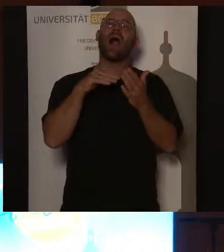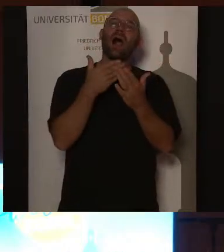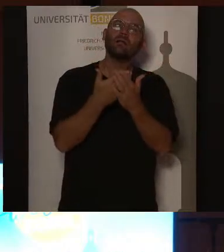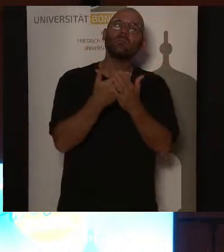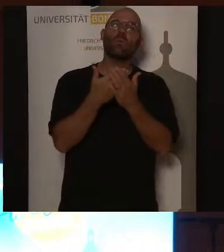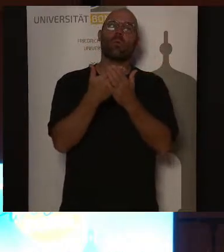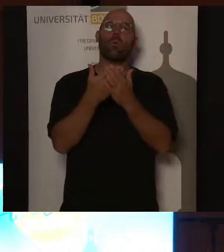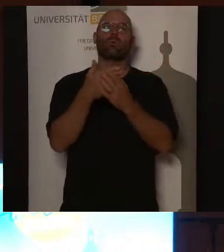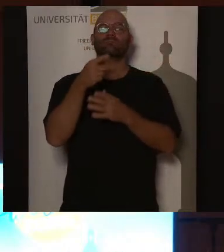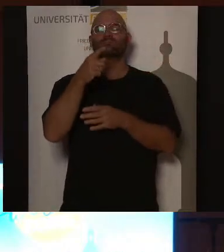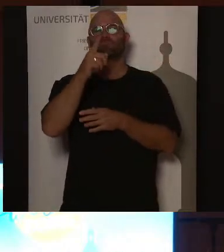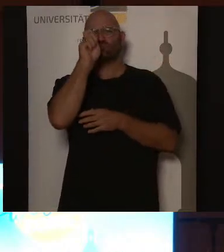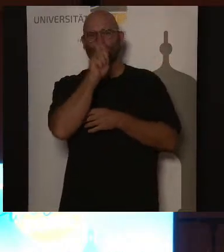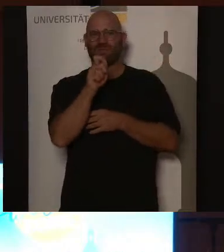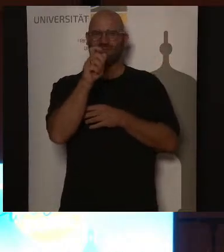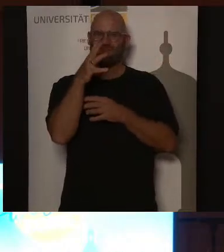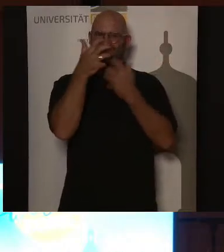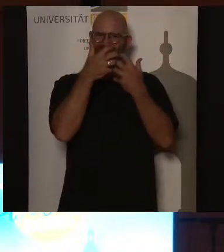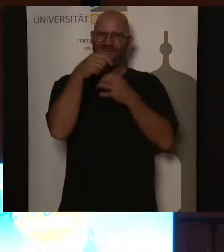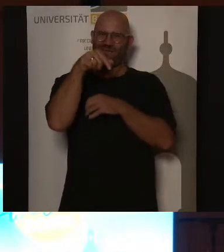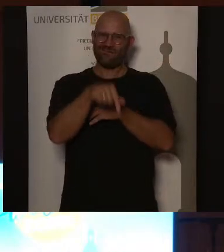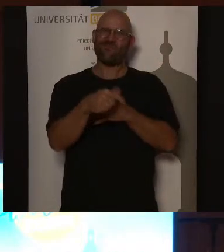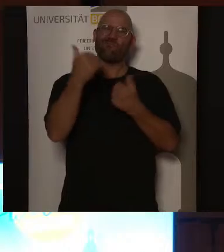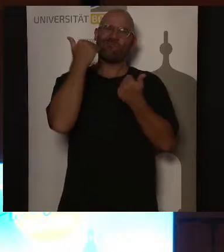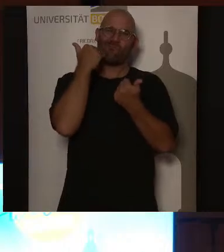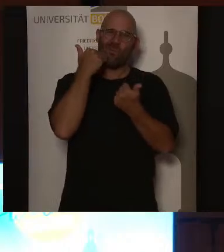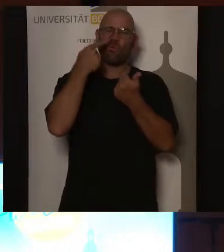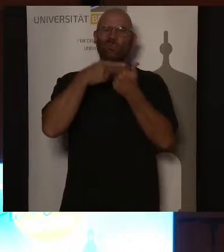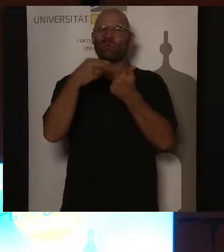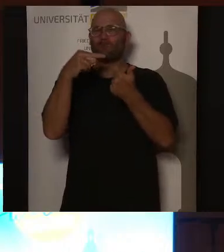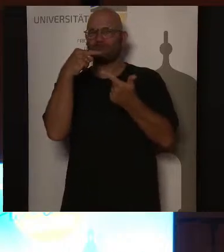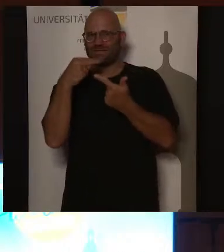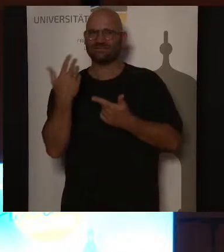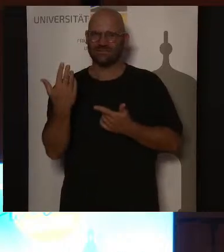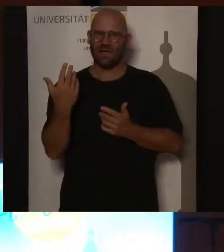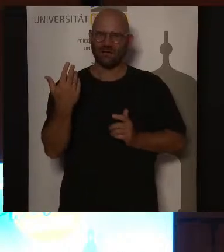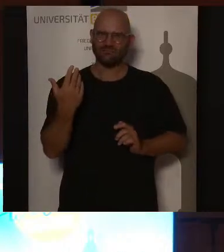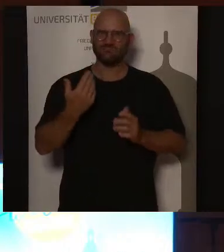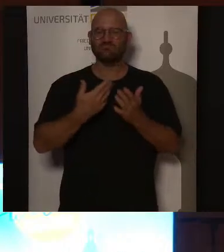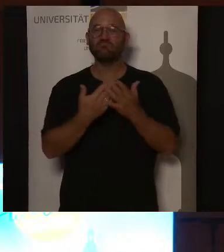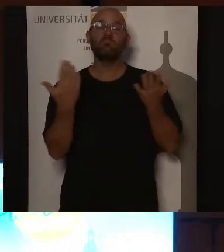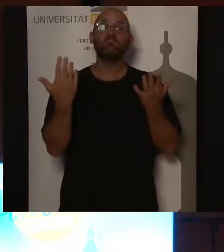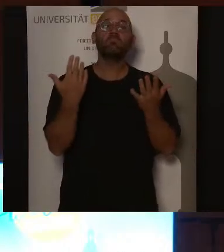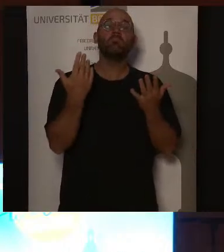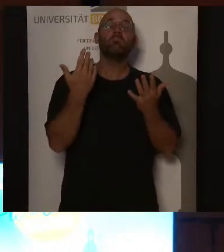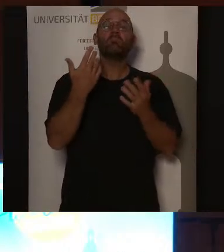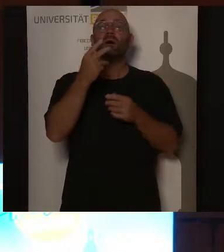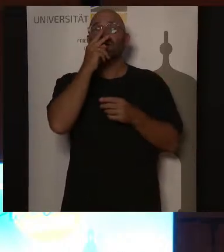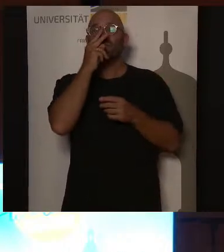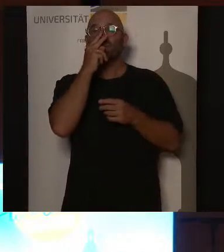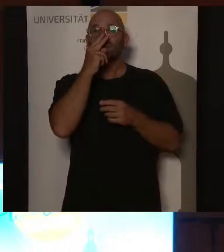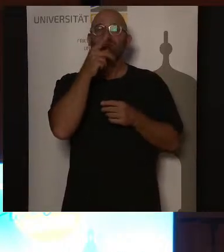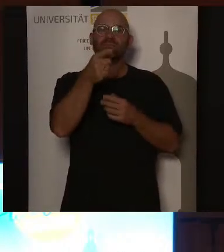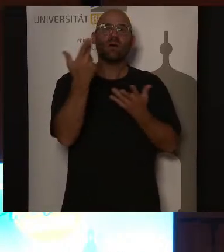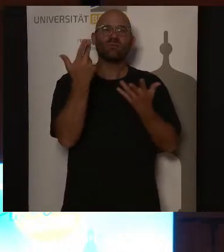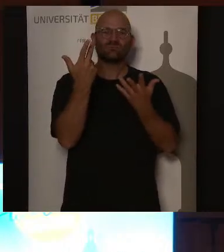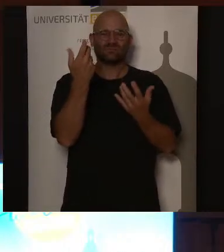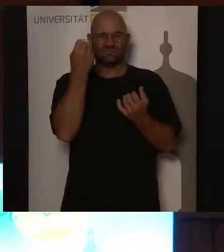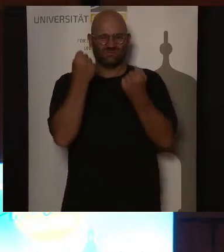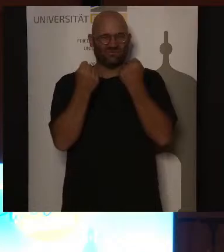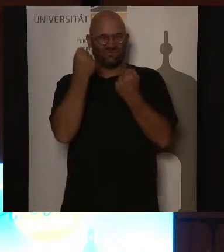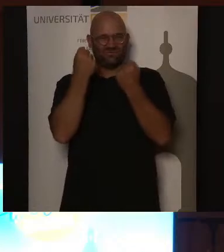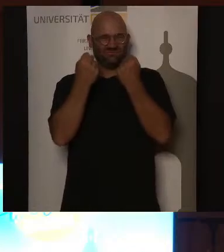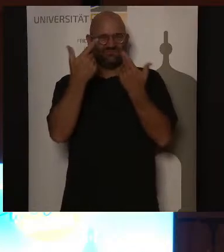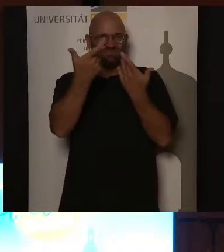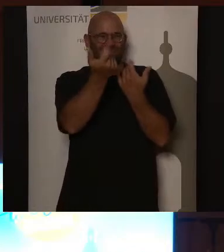that the biggest offer of the Studierendenwerk is, of course, living, but also Mensa, so eating. Are there any secret tips that you